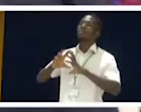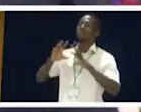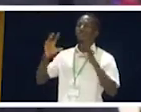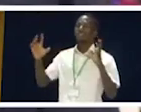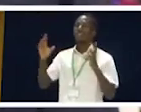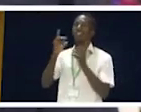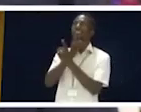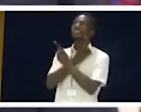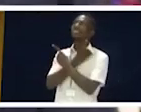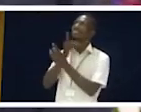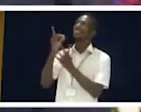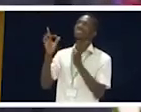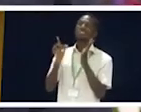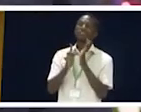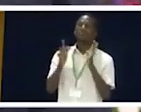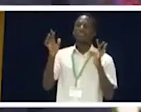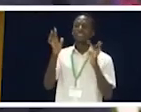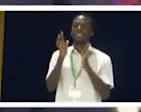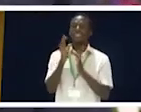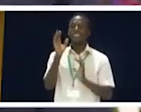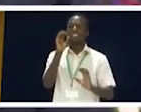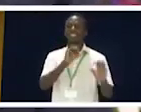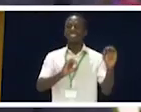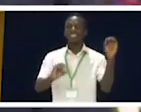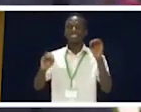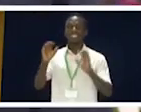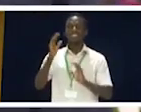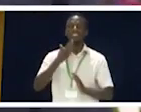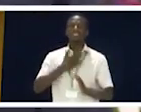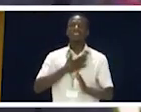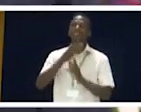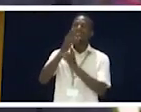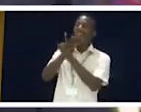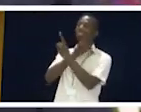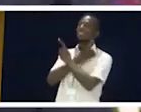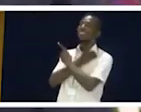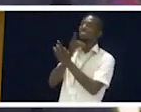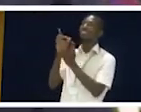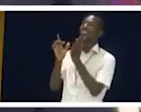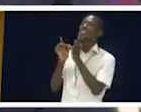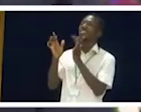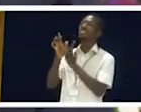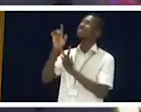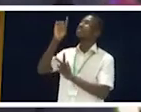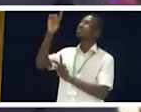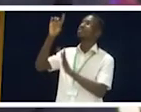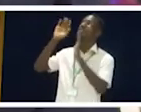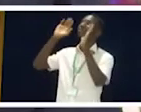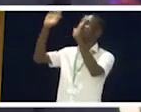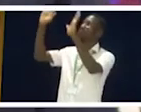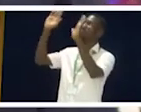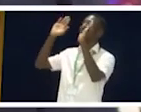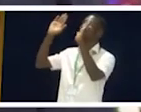darling Jesus. Oh, my darling Jesus, what a wonder you